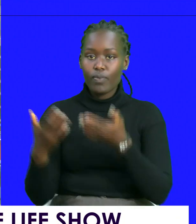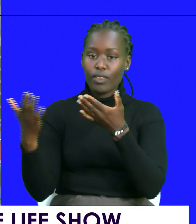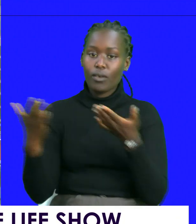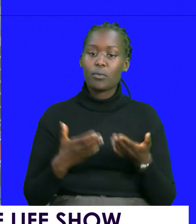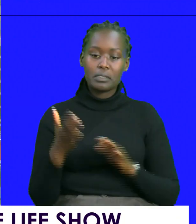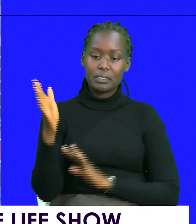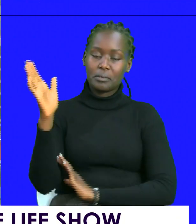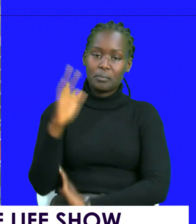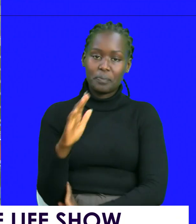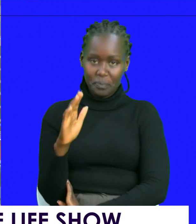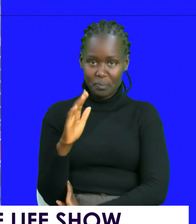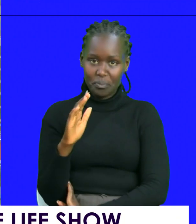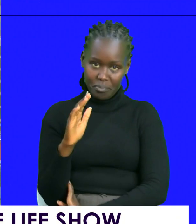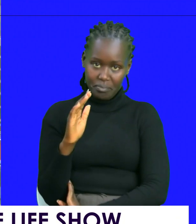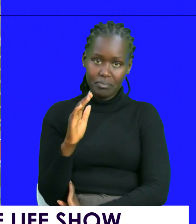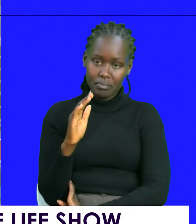back.